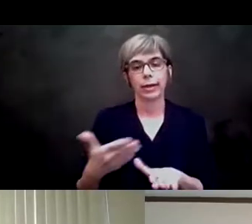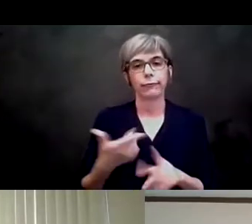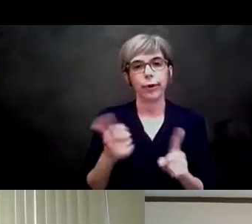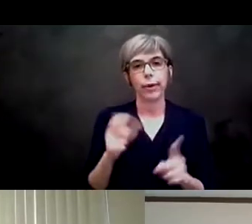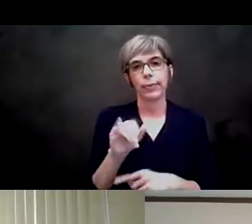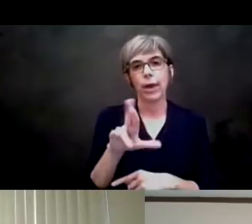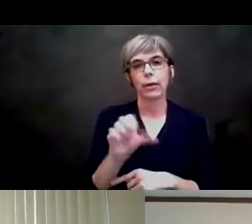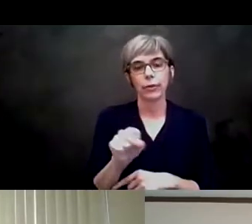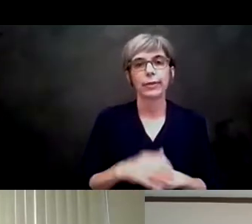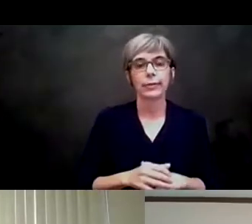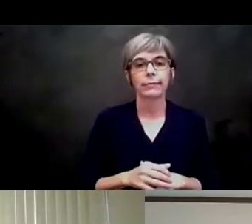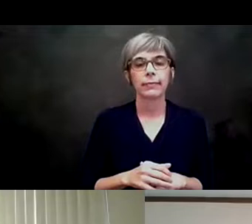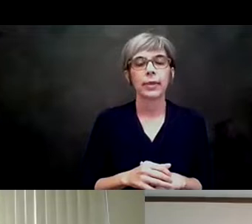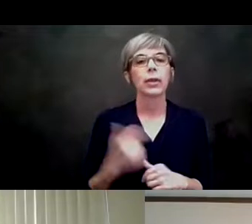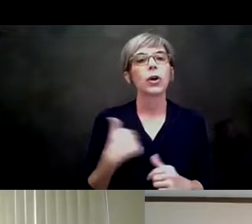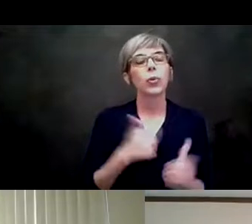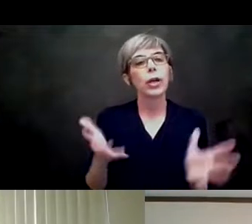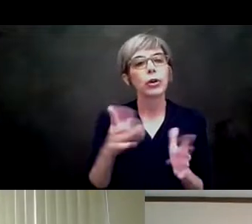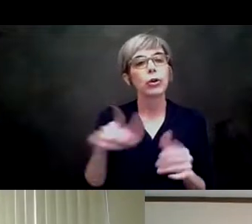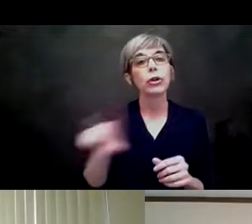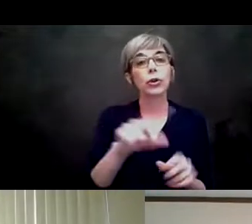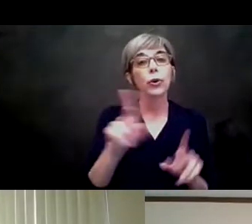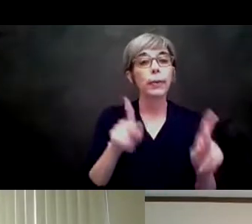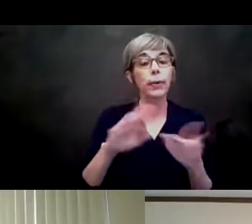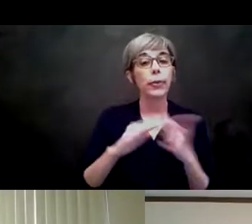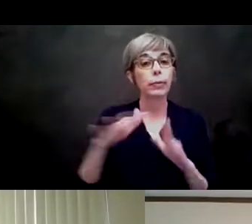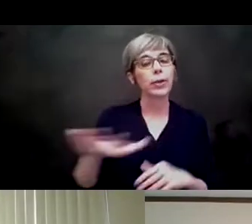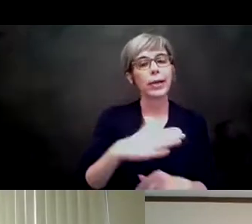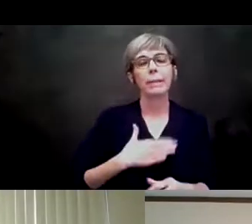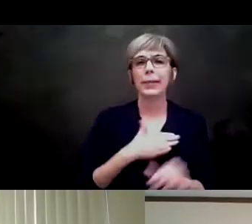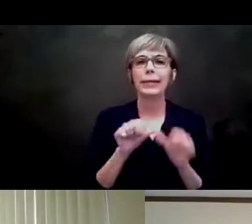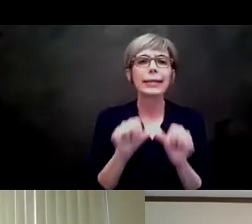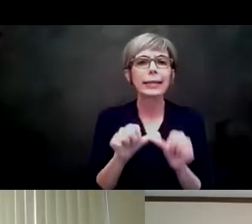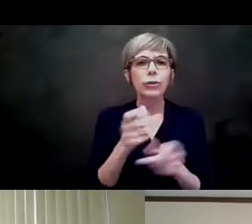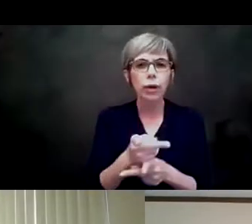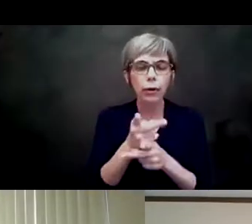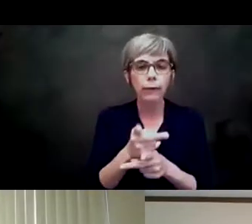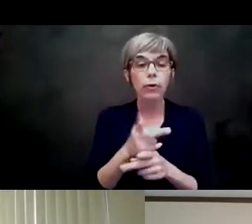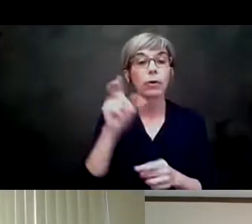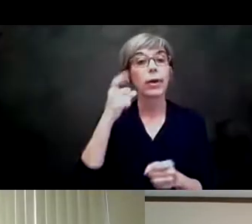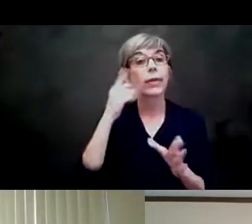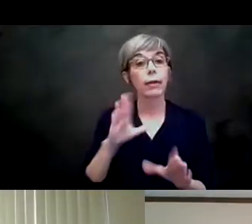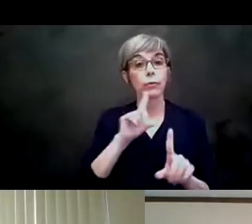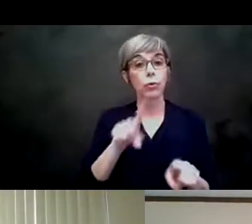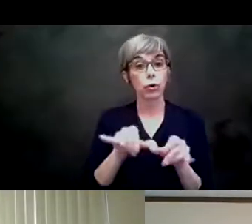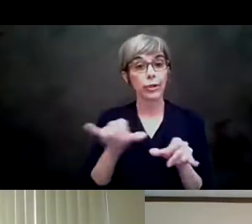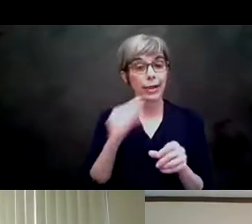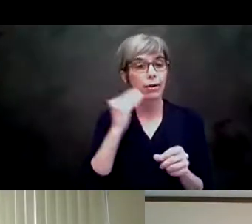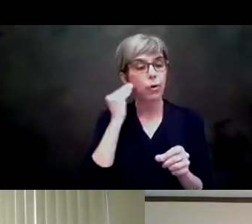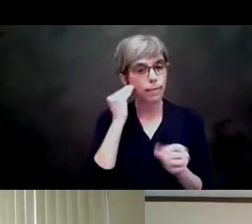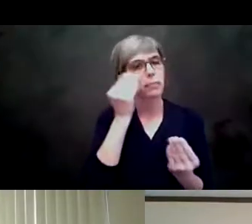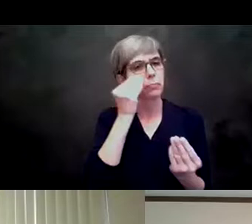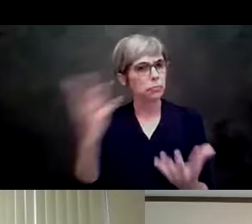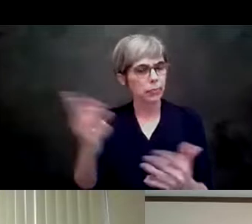We urge the public to keep doing what they're doing and observe the governor's stay-at-home order and wash your hands frequently